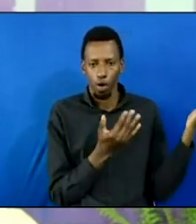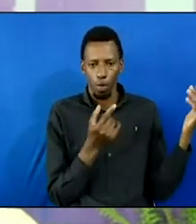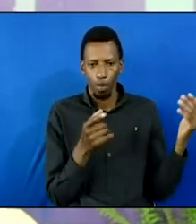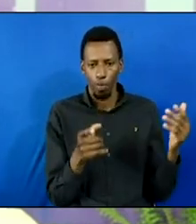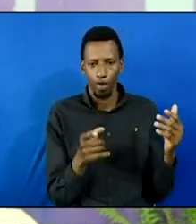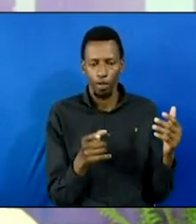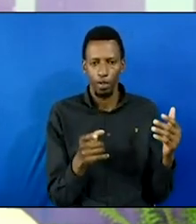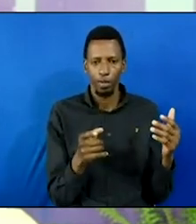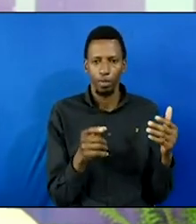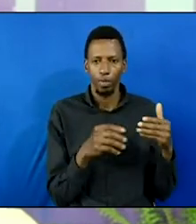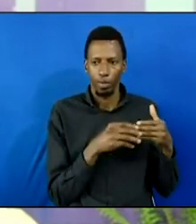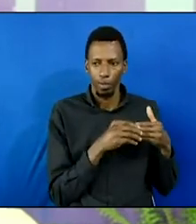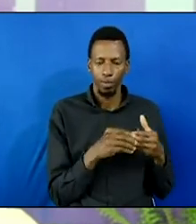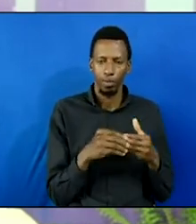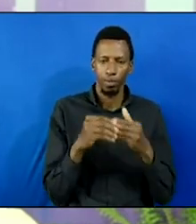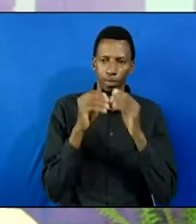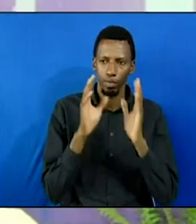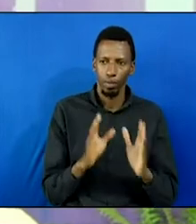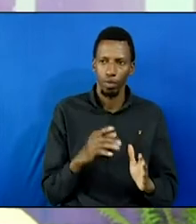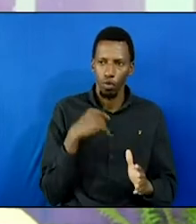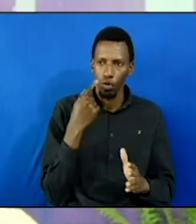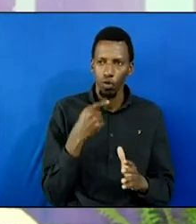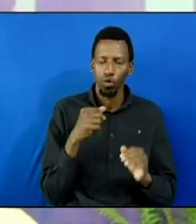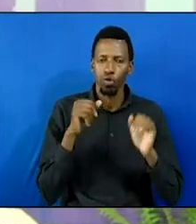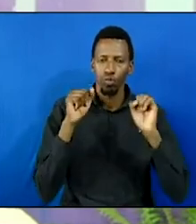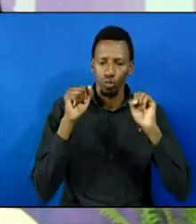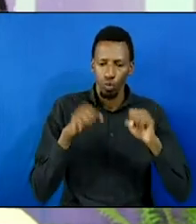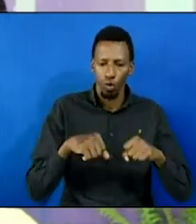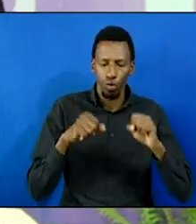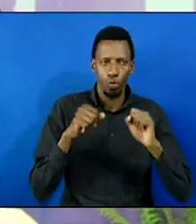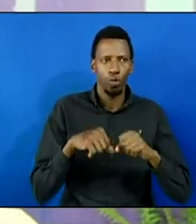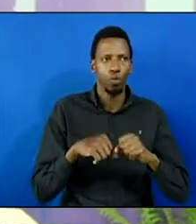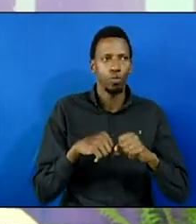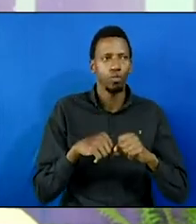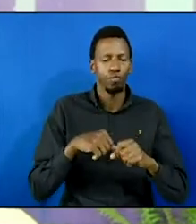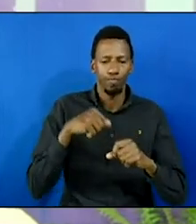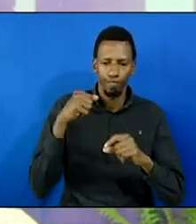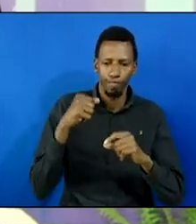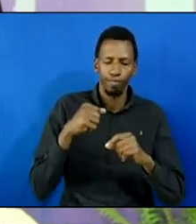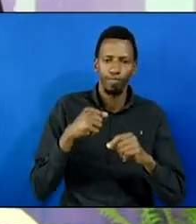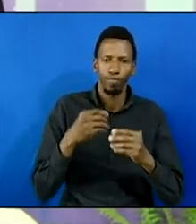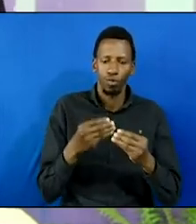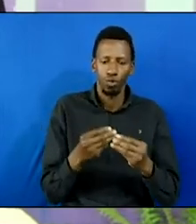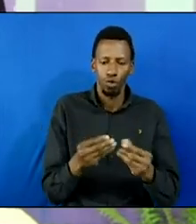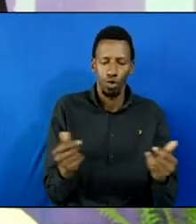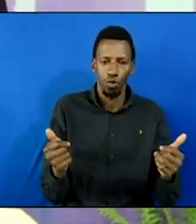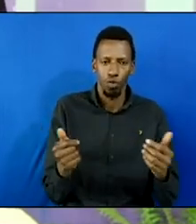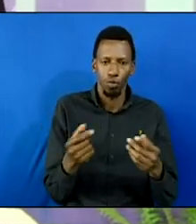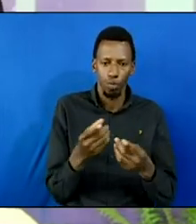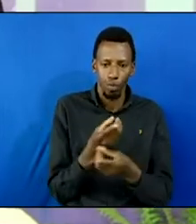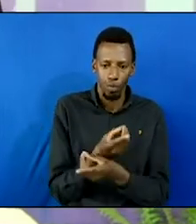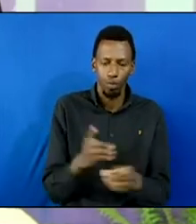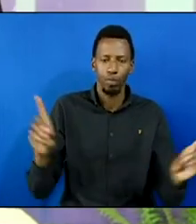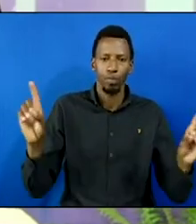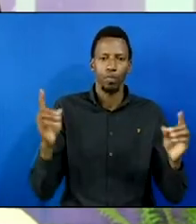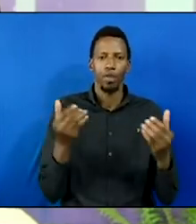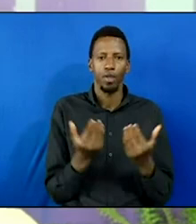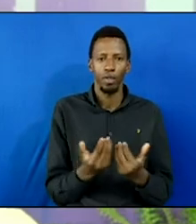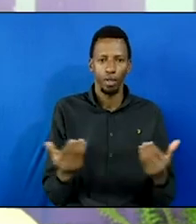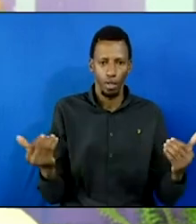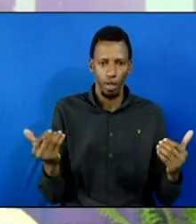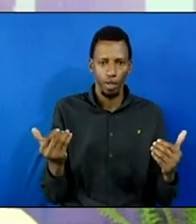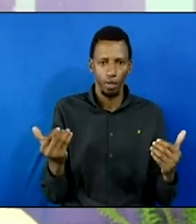charismatic leader who will be able to charismatically work out the deliverance of the children of Israel from